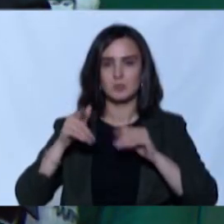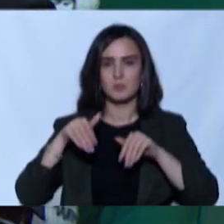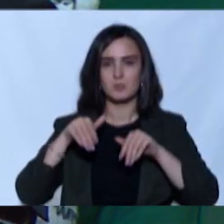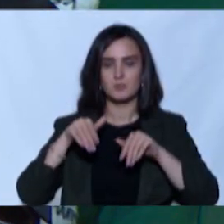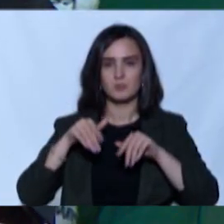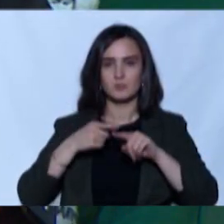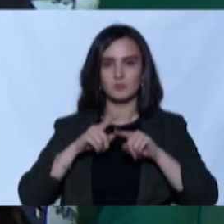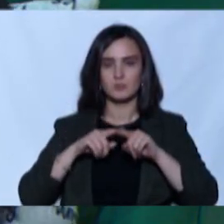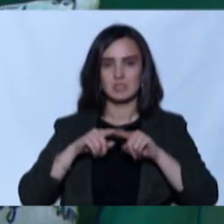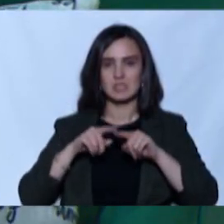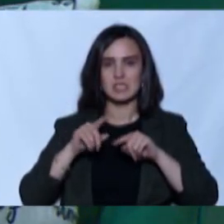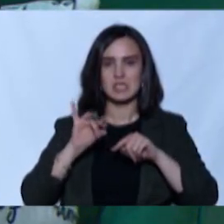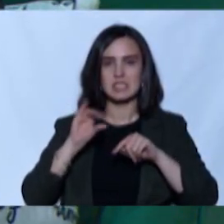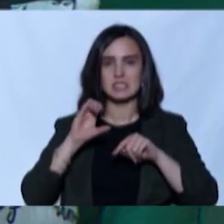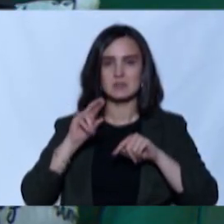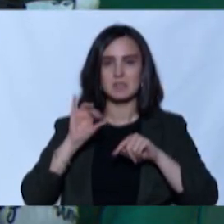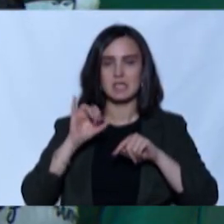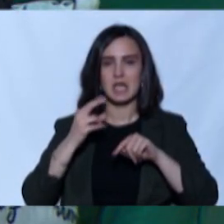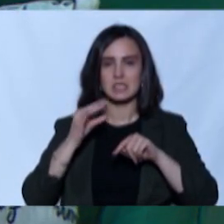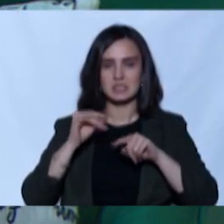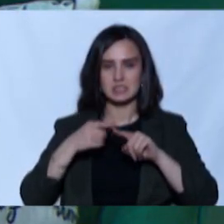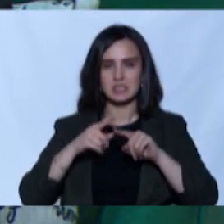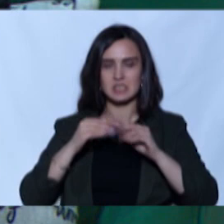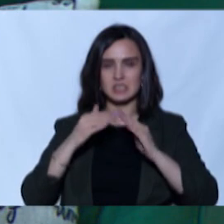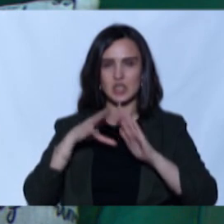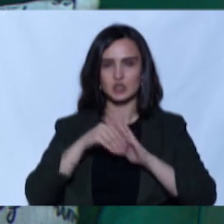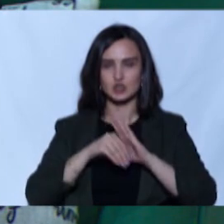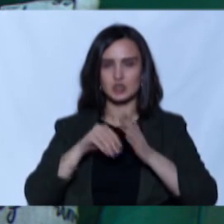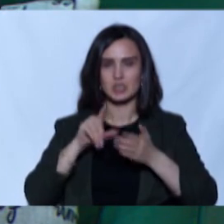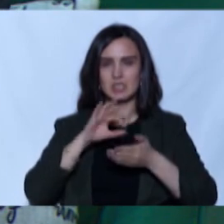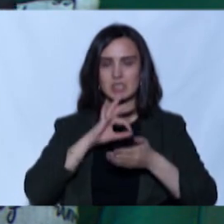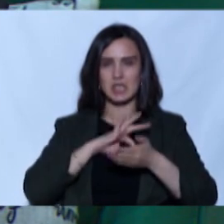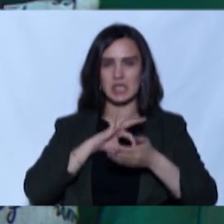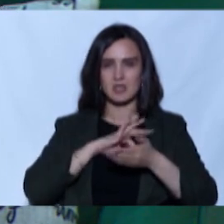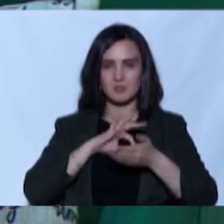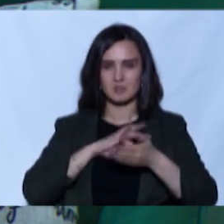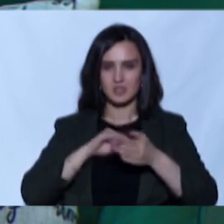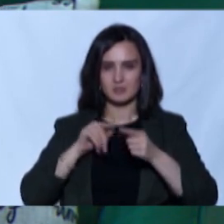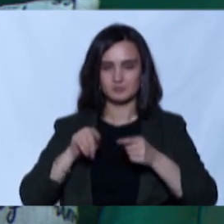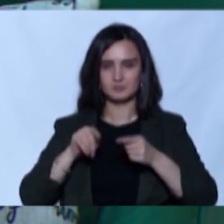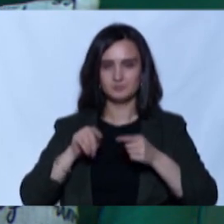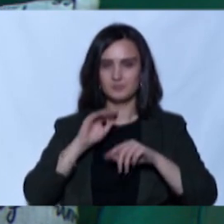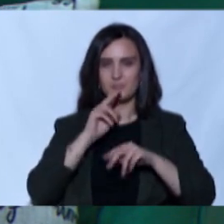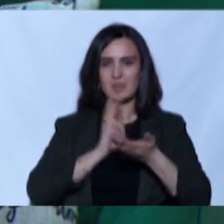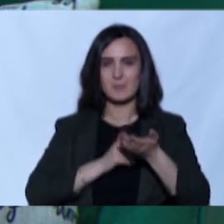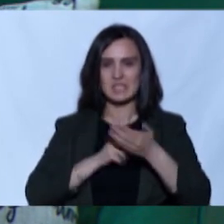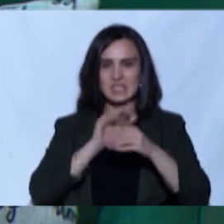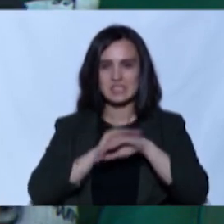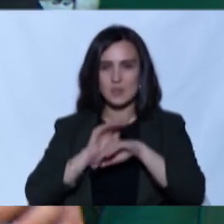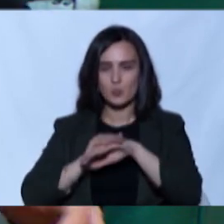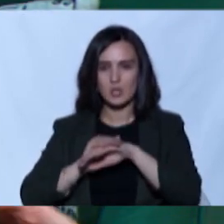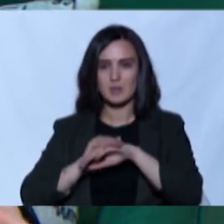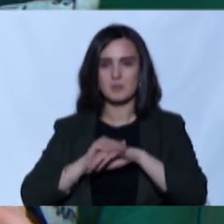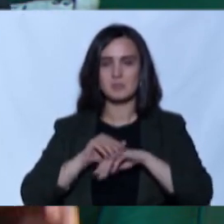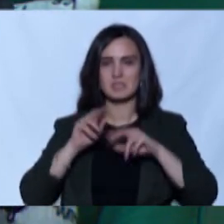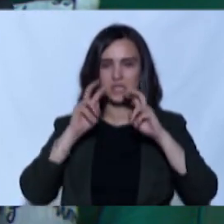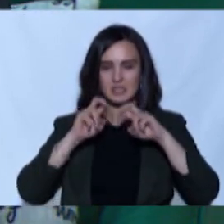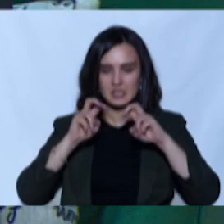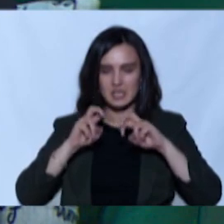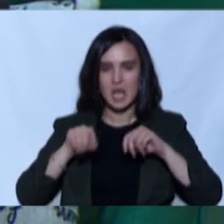of inspiration, citing Holmes' use of deductive reasoning, his use of evidence, picking up samples, testing